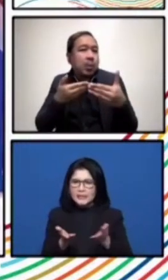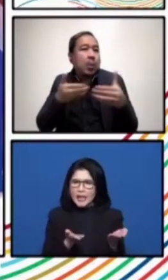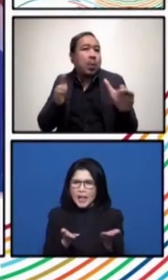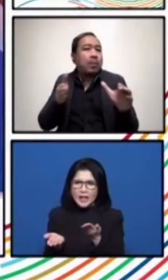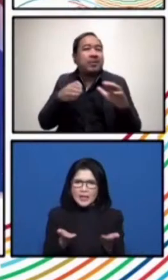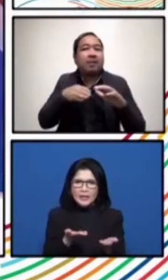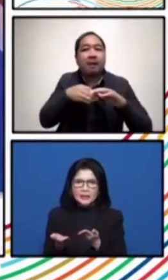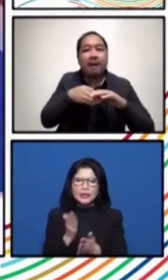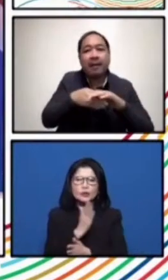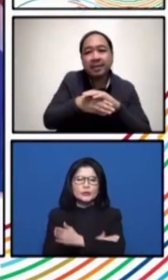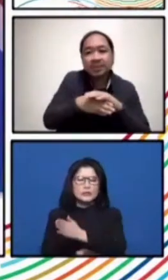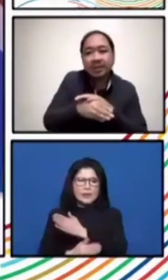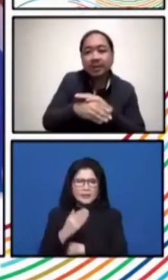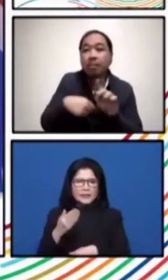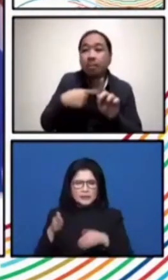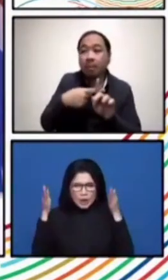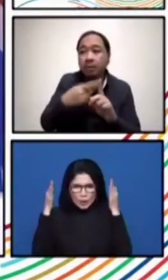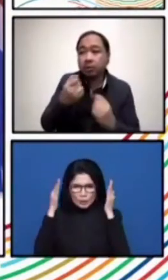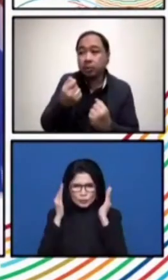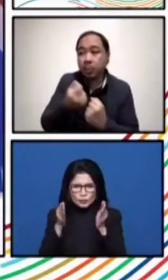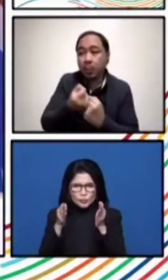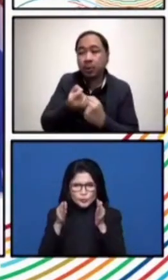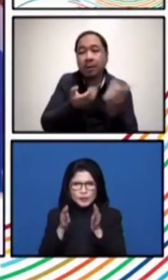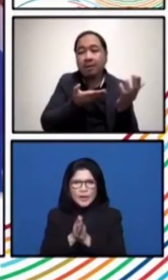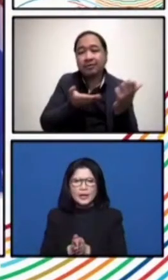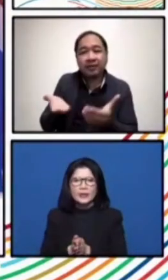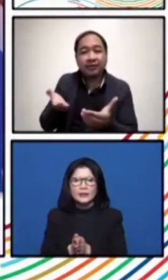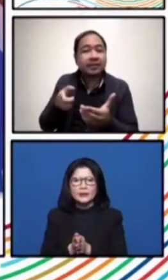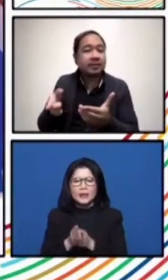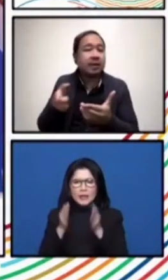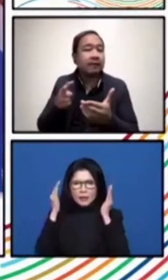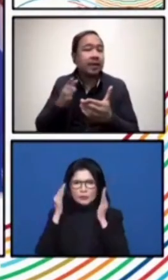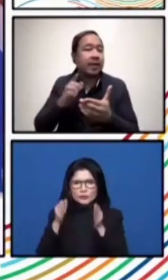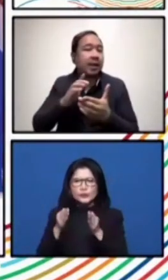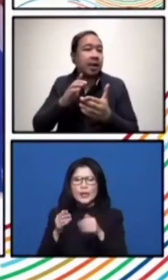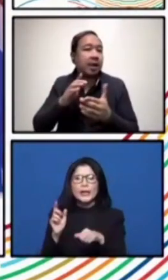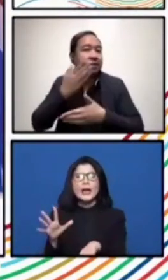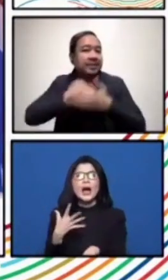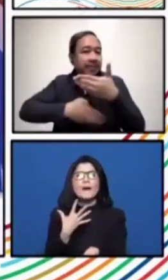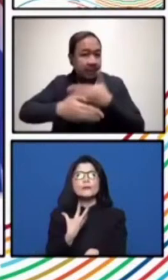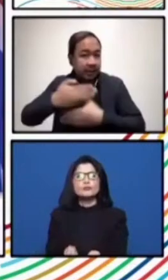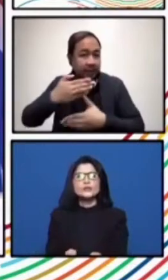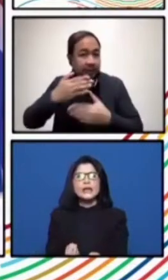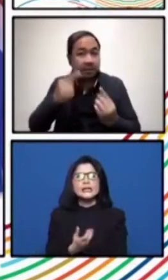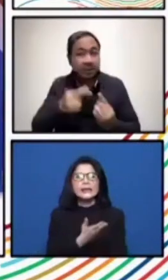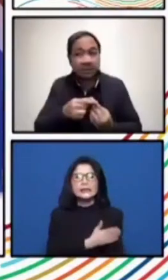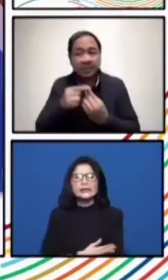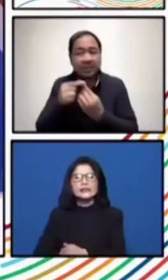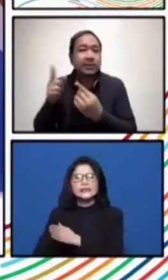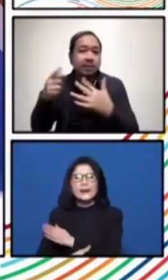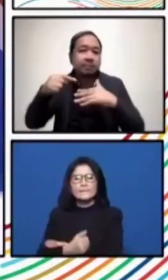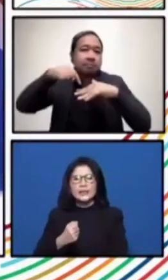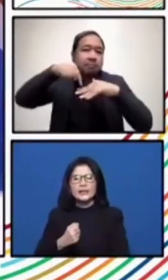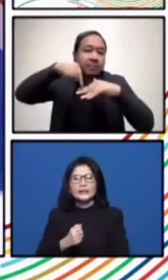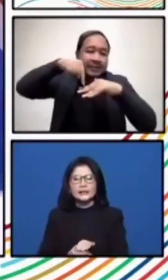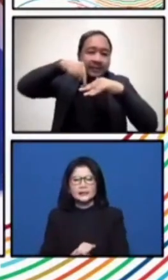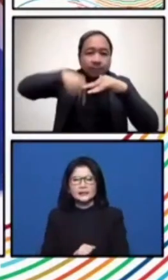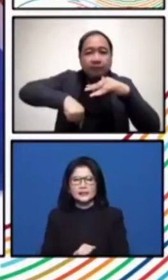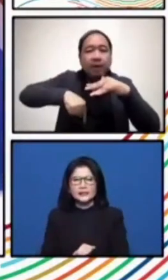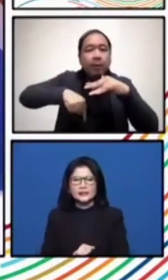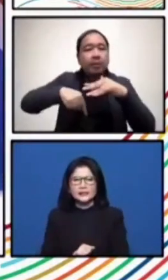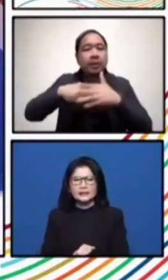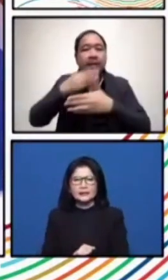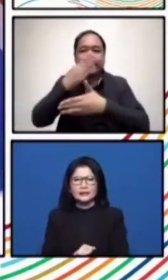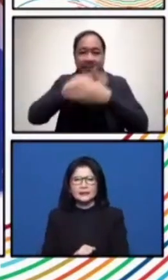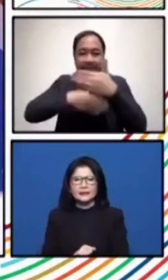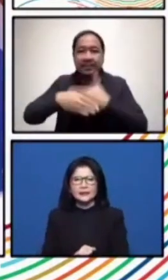disabilities especially those with severe and profound disabilities it is one of our biggest challenges